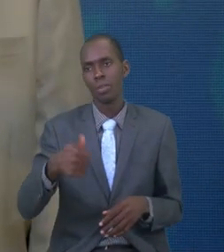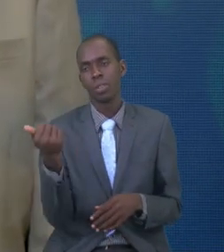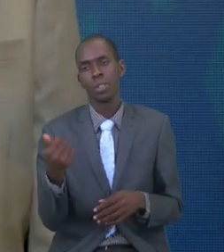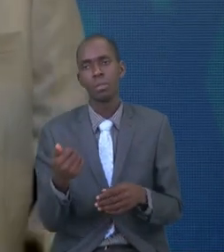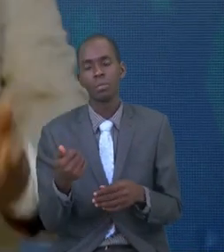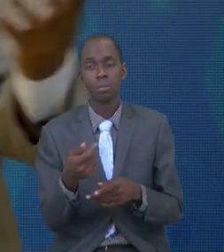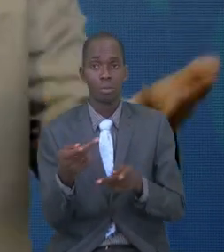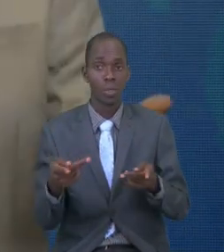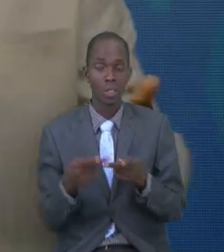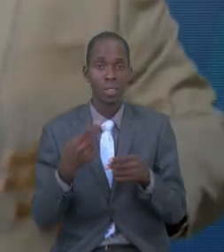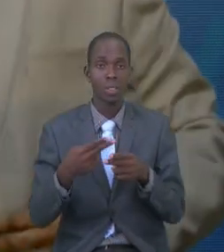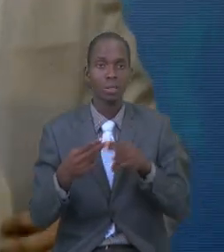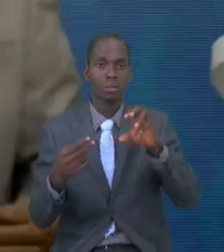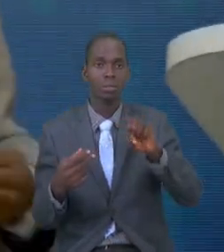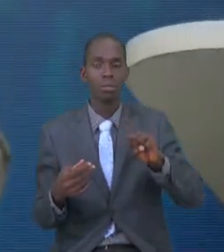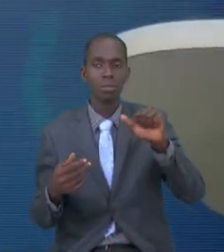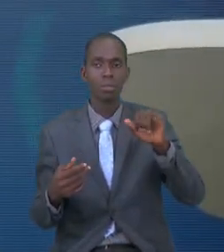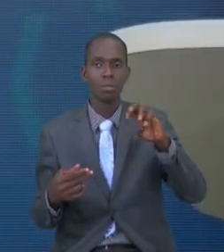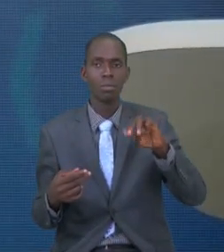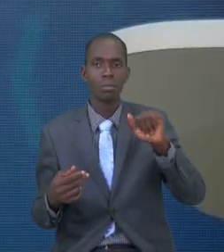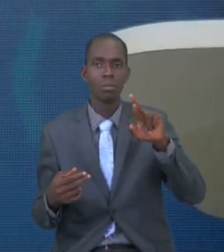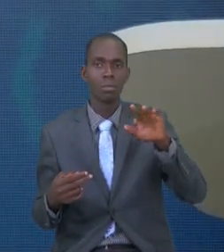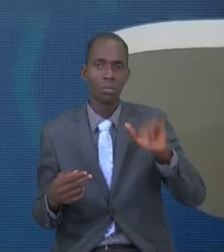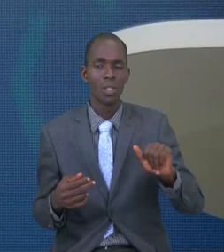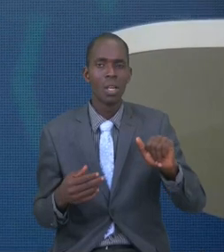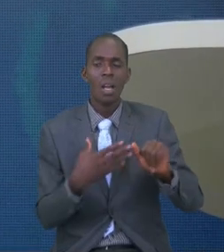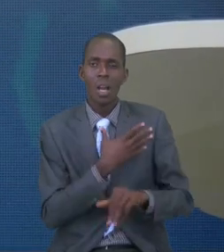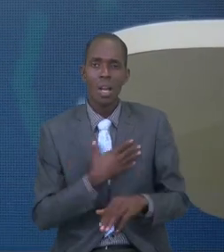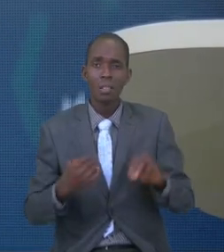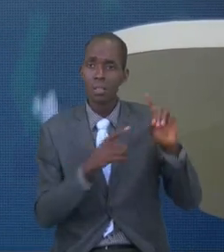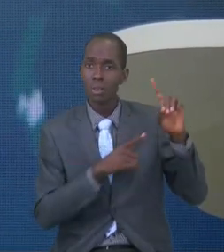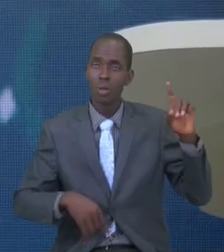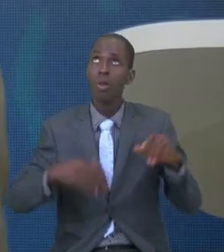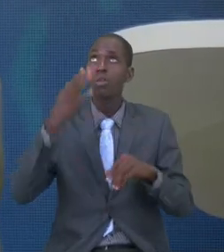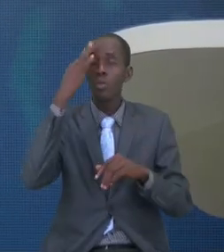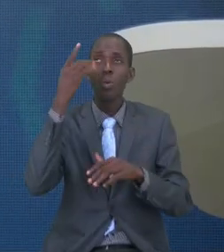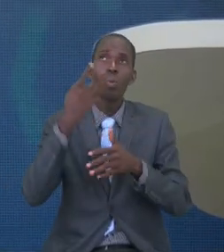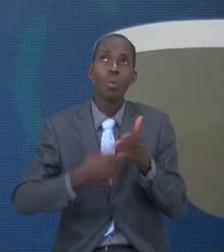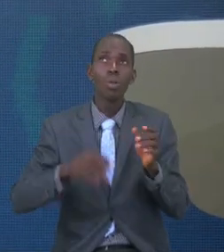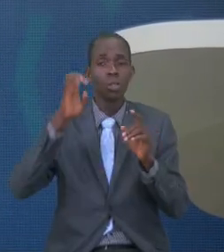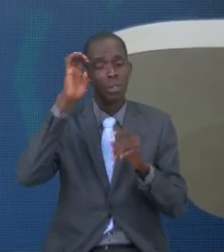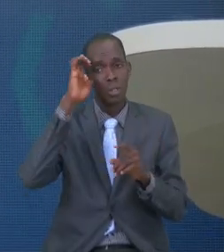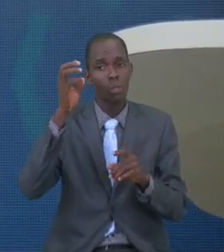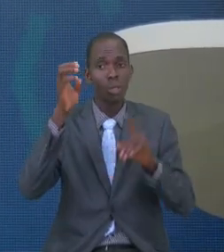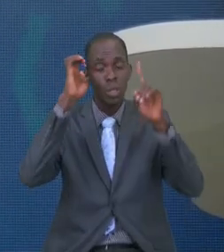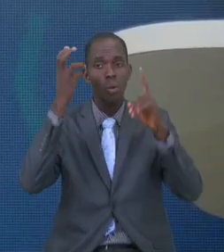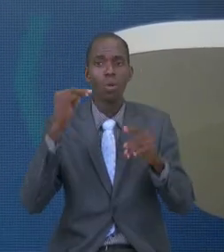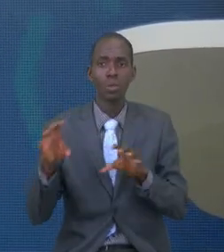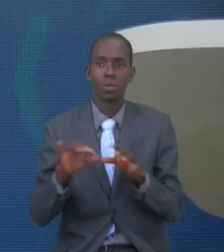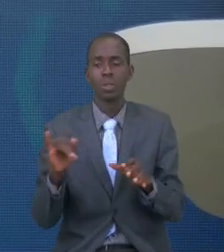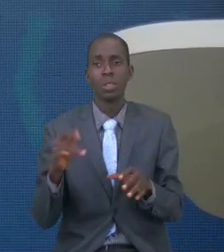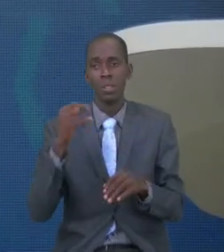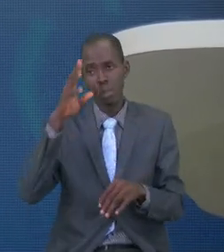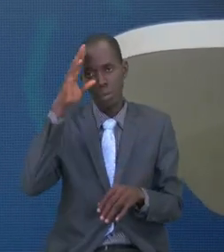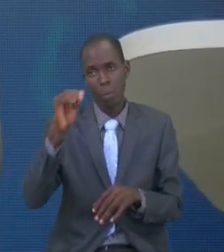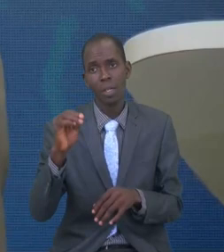Samaria. And then the Lord knew what he was doing. The man, the king, had sent to